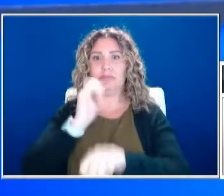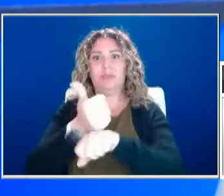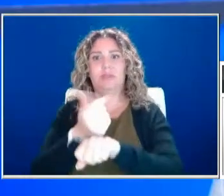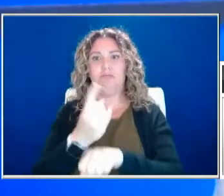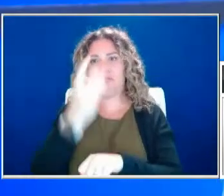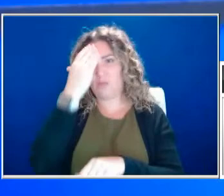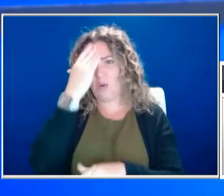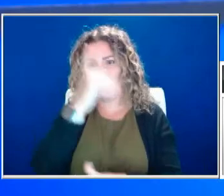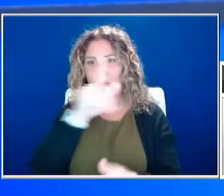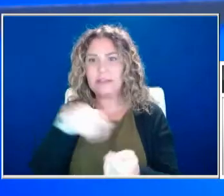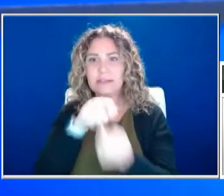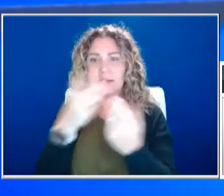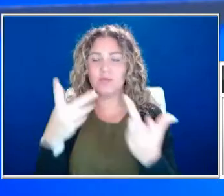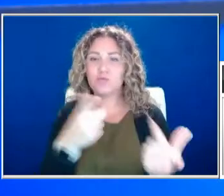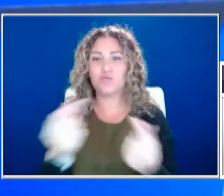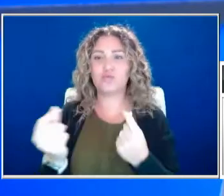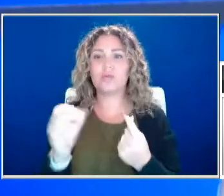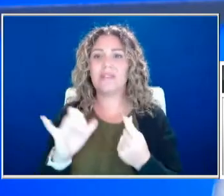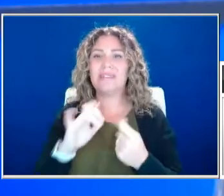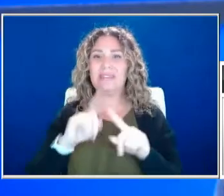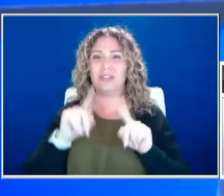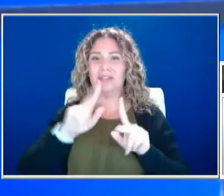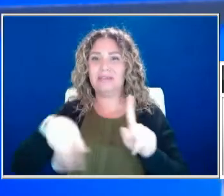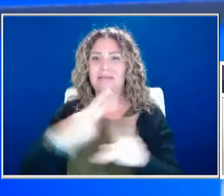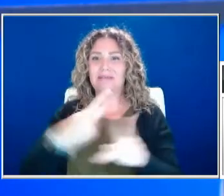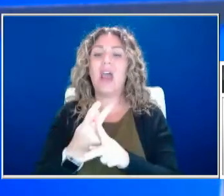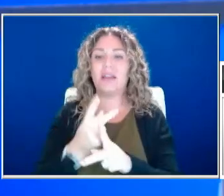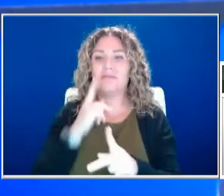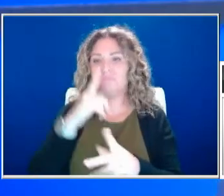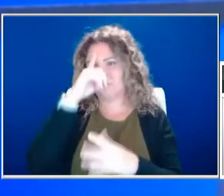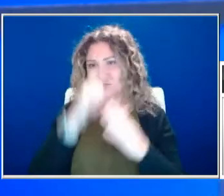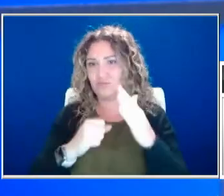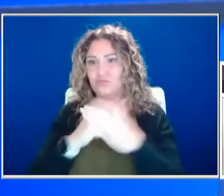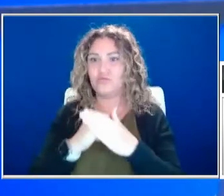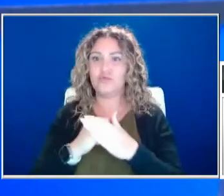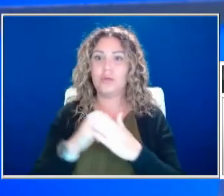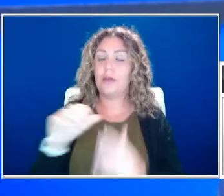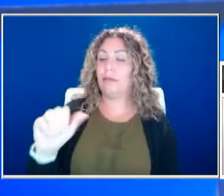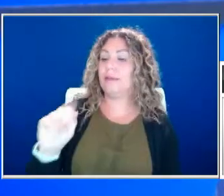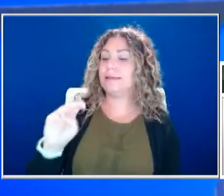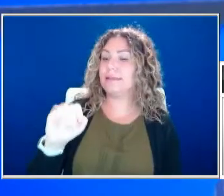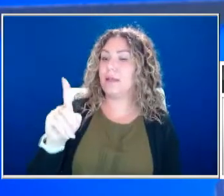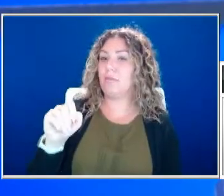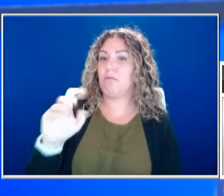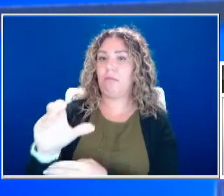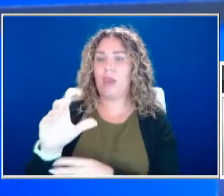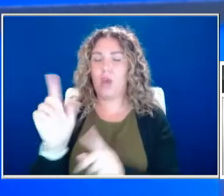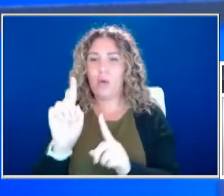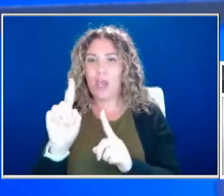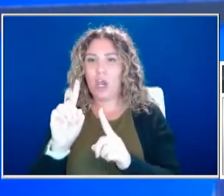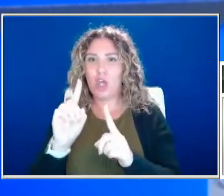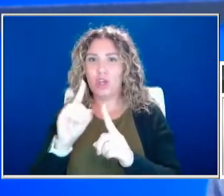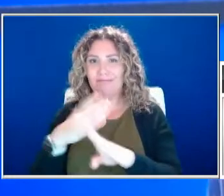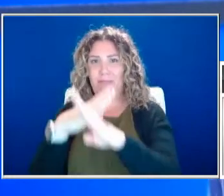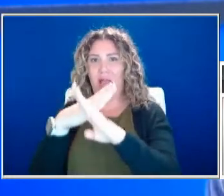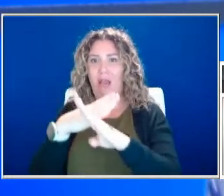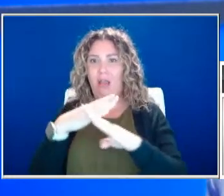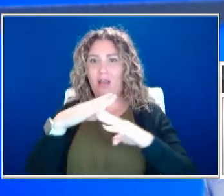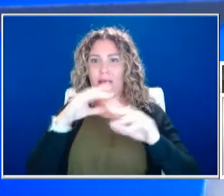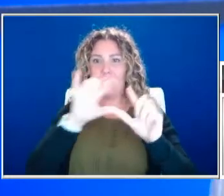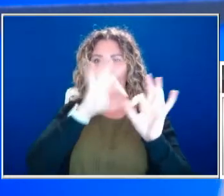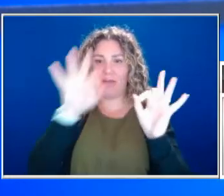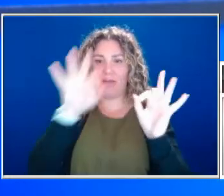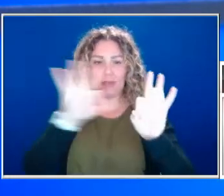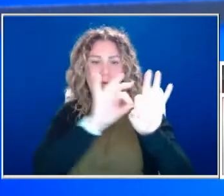where the two different types of stroke presentation are important, because the ischemic strokes, where you've got a blockage in the blood vessel and the brain's not getting enough